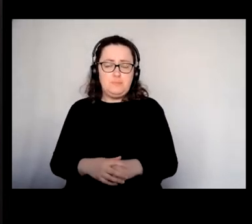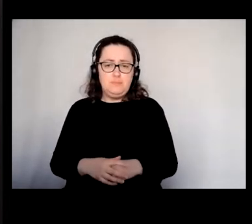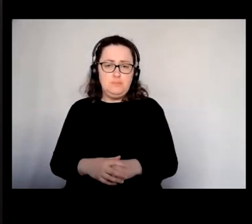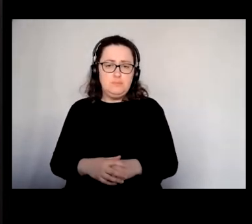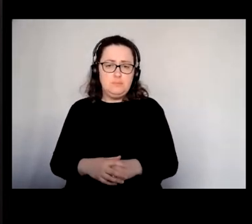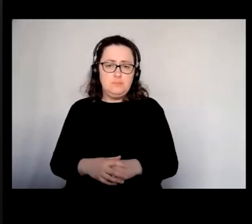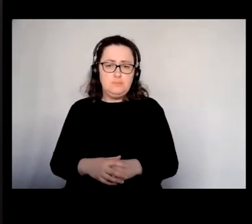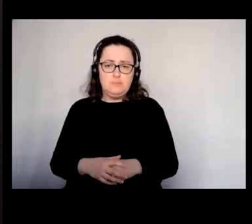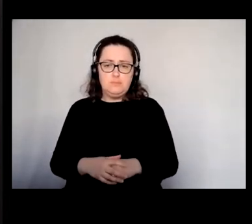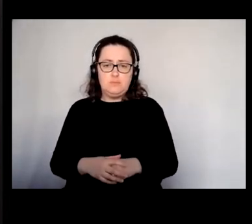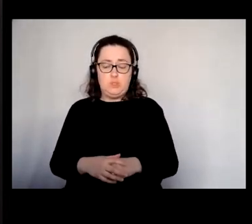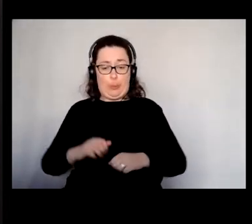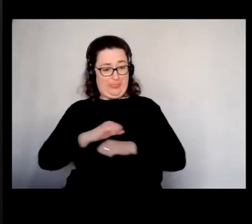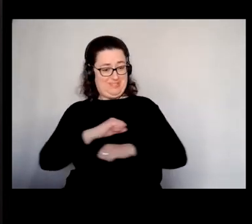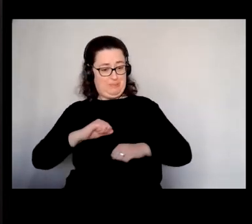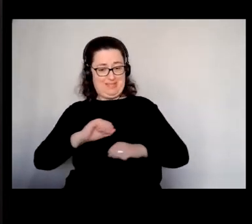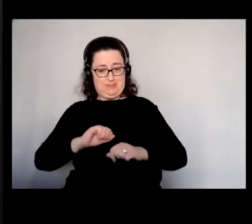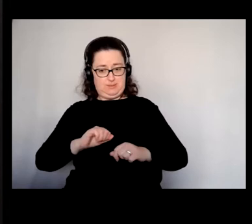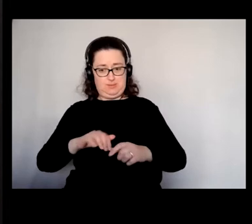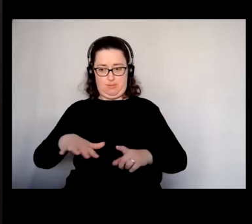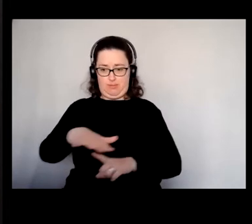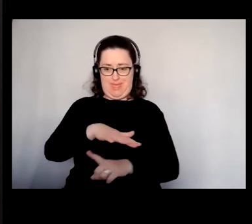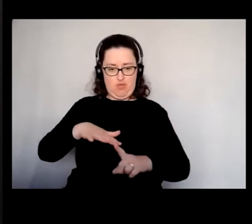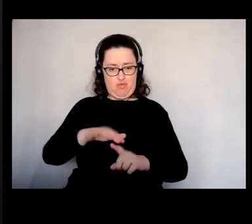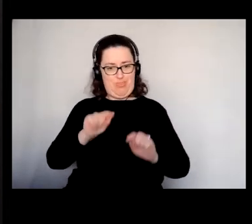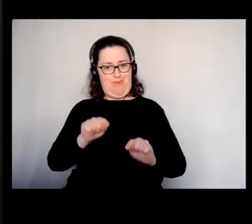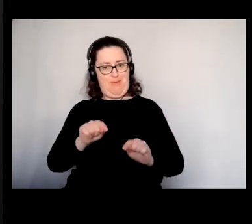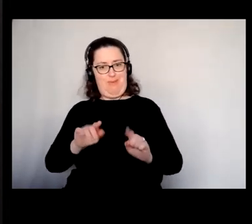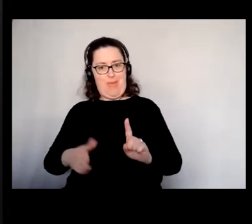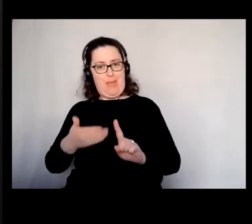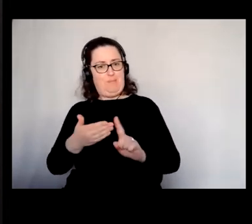when you're in a space for disability,